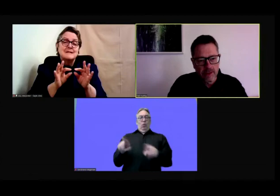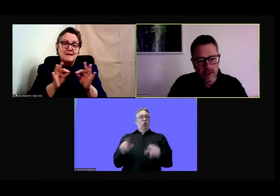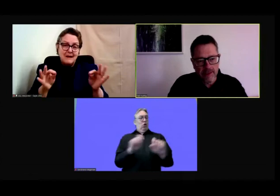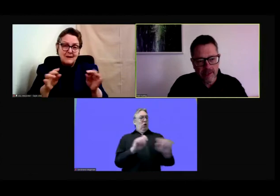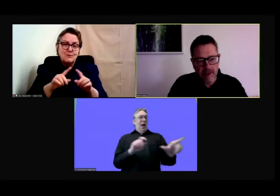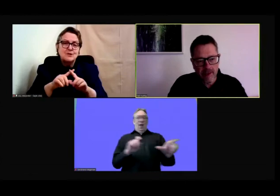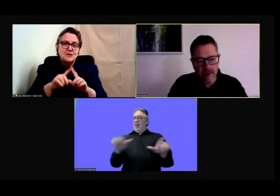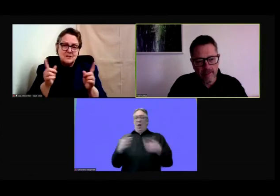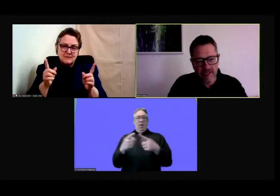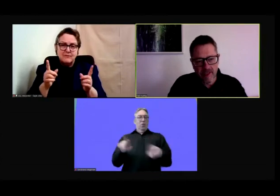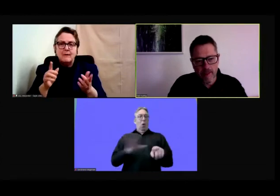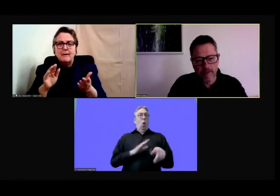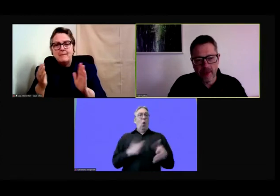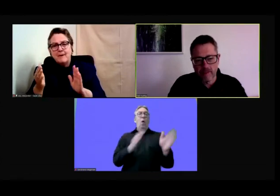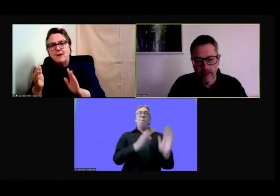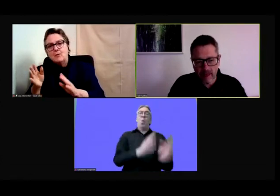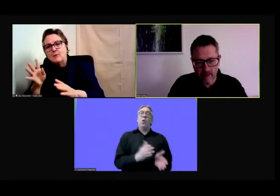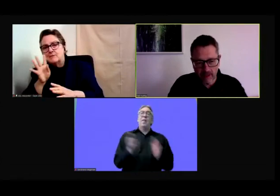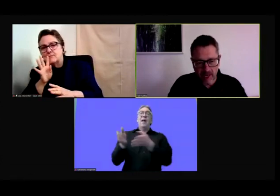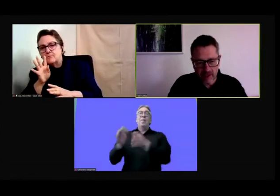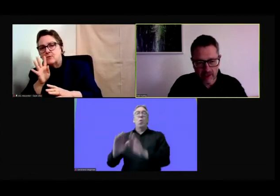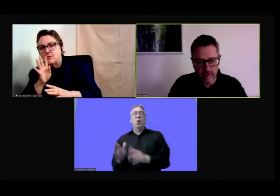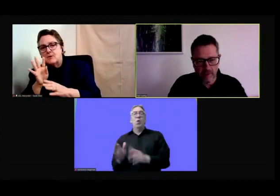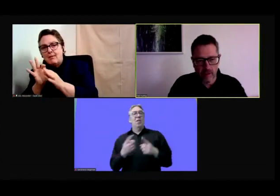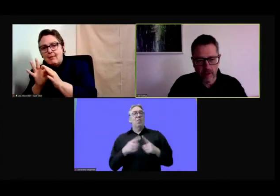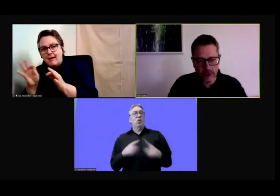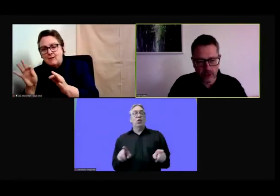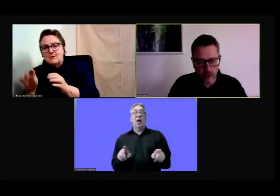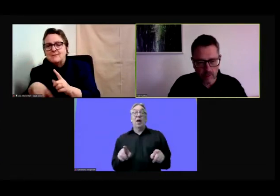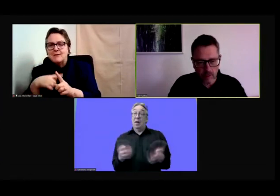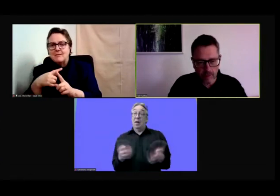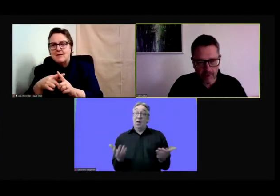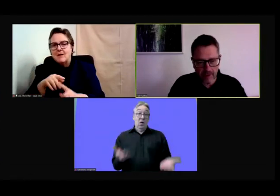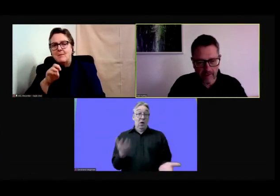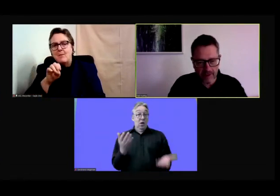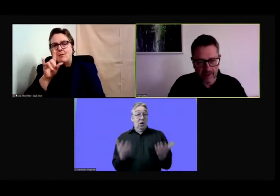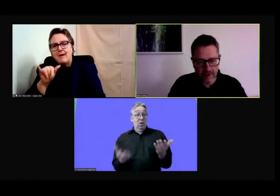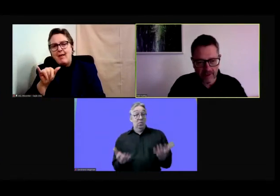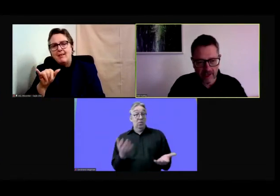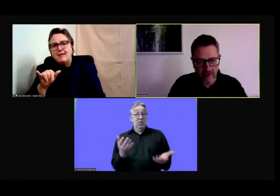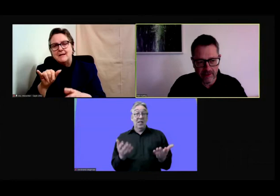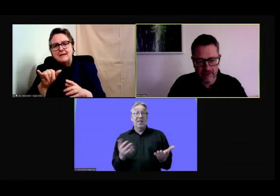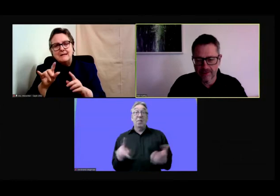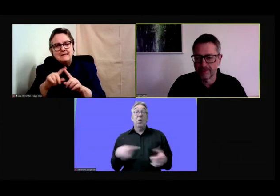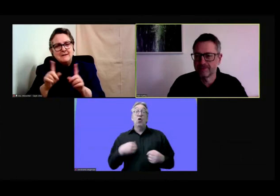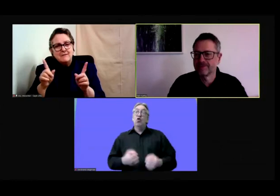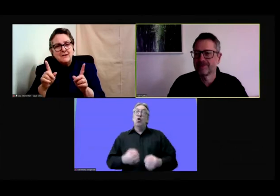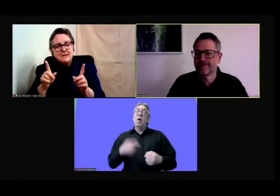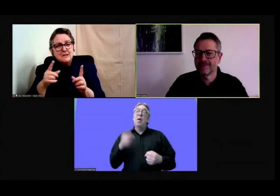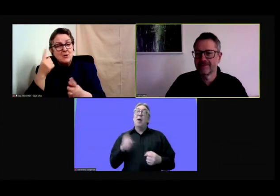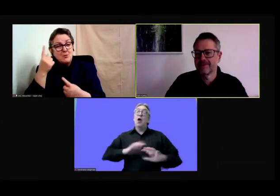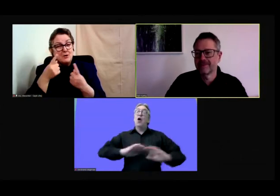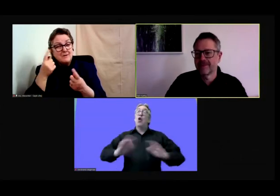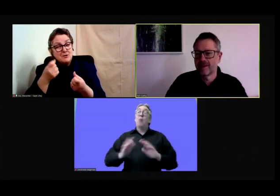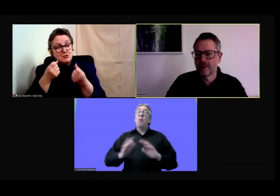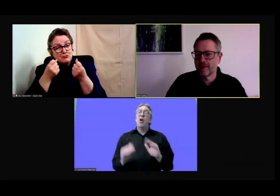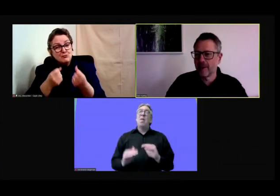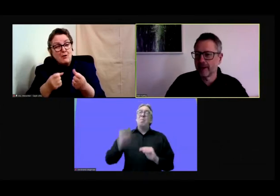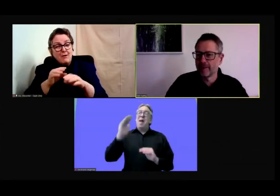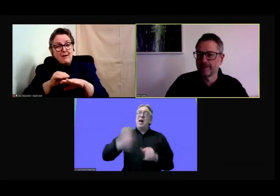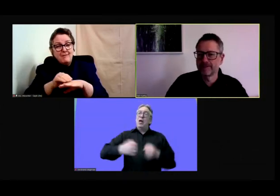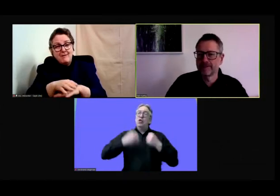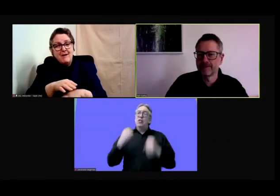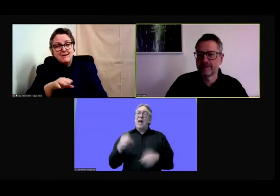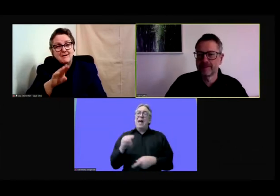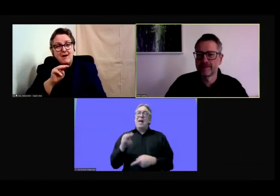out. So is there perhaps a bigger potential for strong Worfian effects in signers?